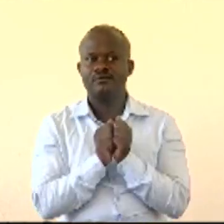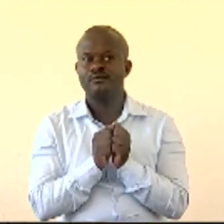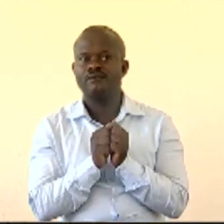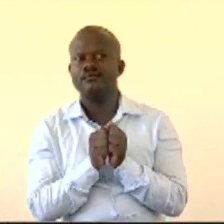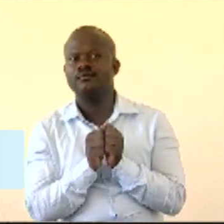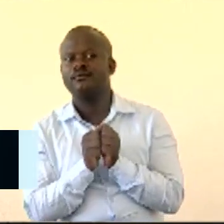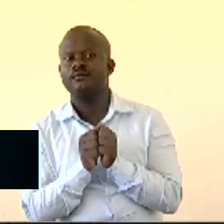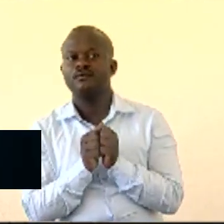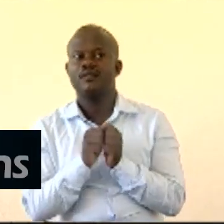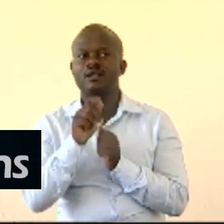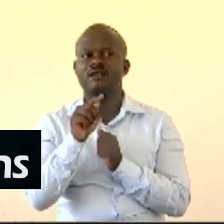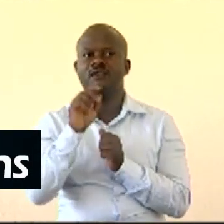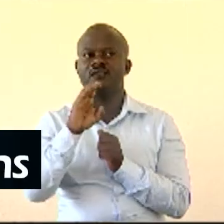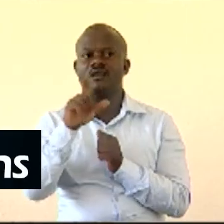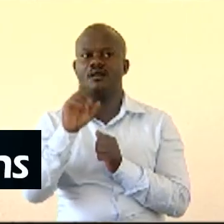decomposing when heated